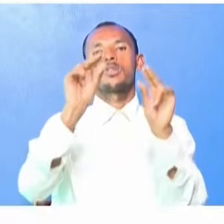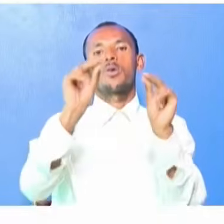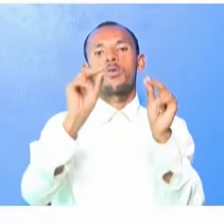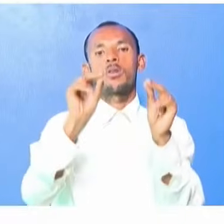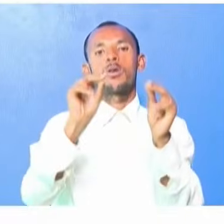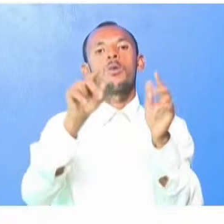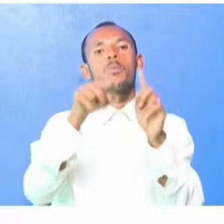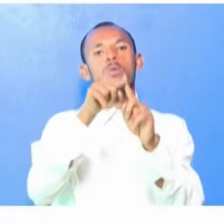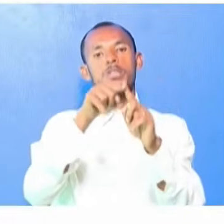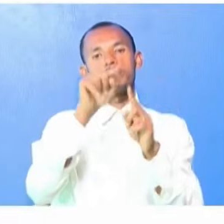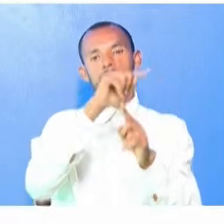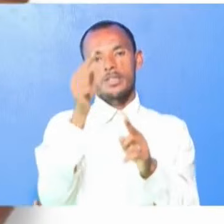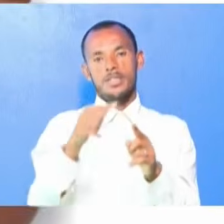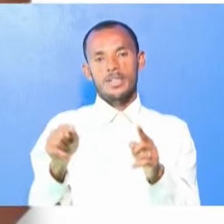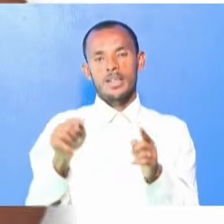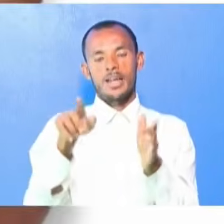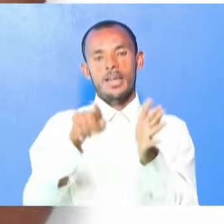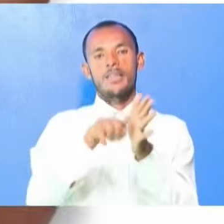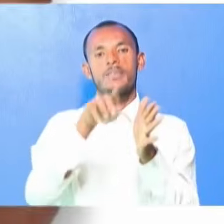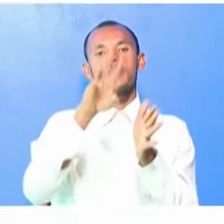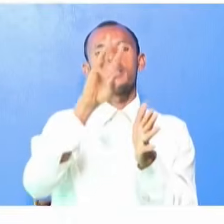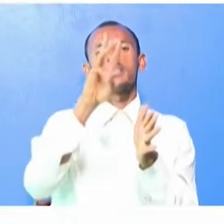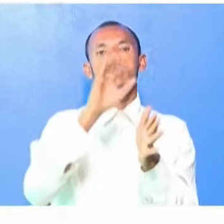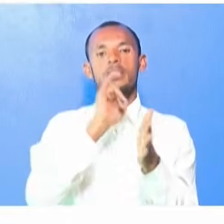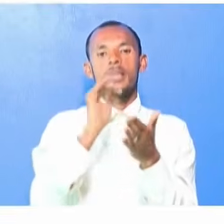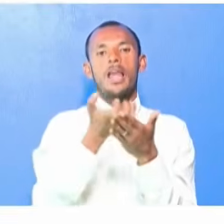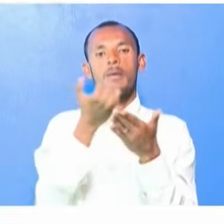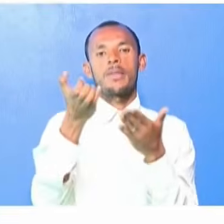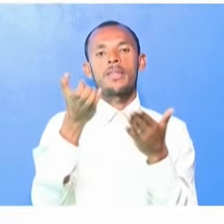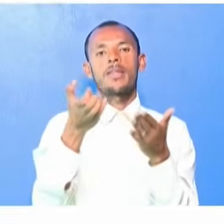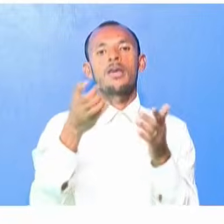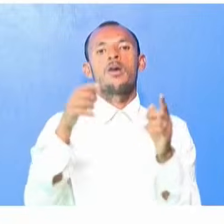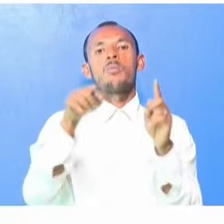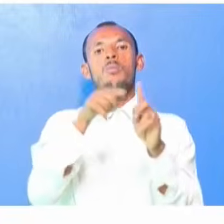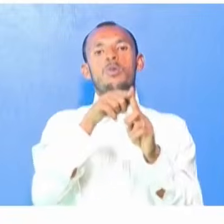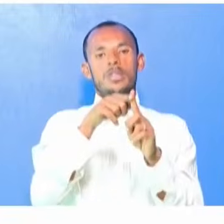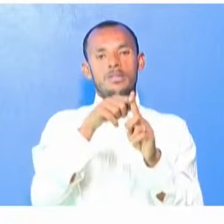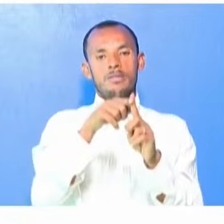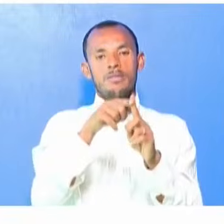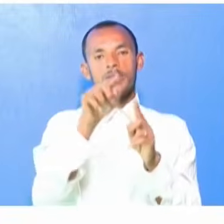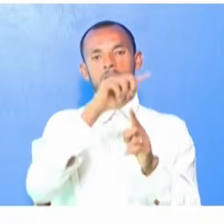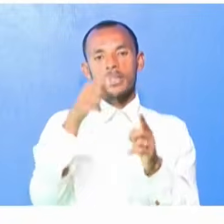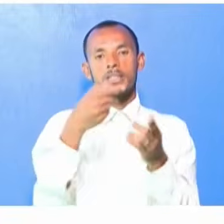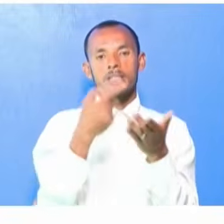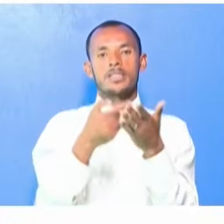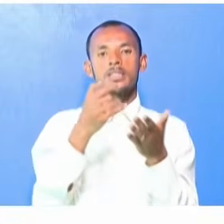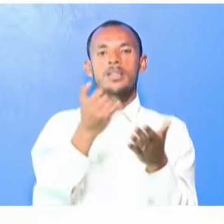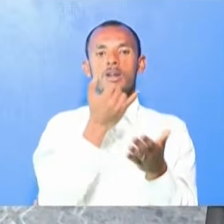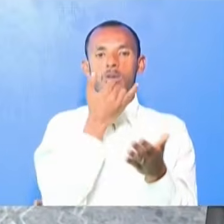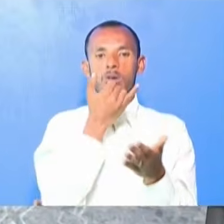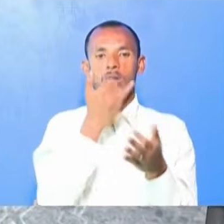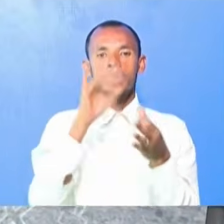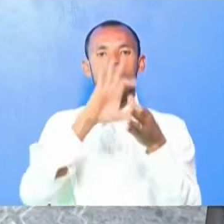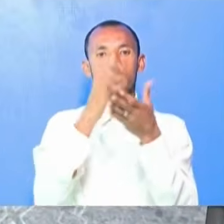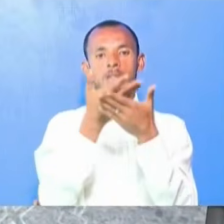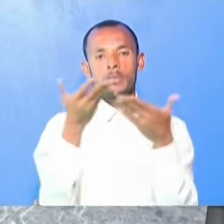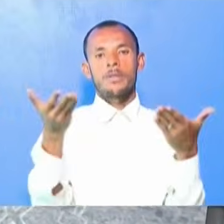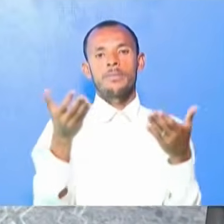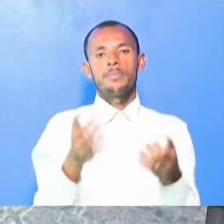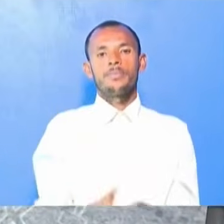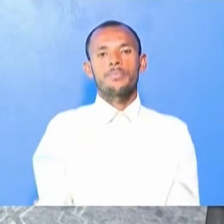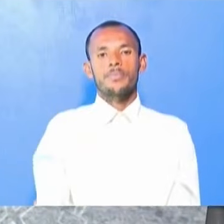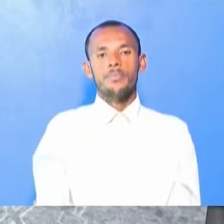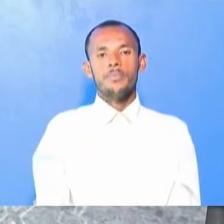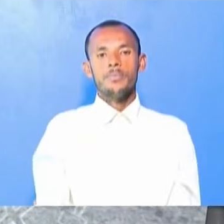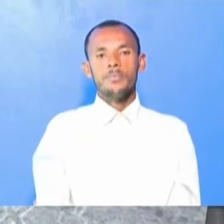integer. So -6 is an element of positive integer. This one is a wrong statement.